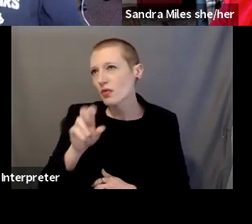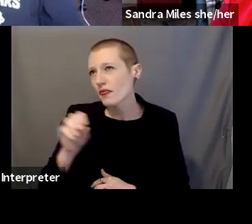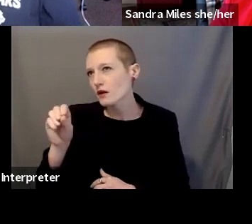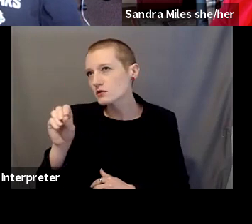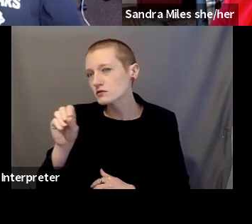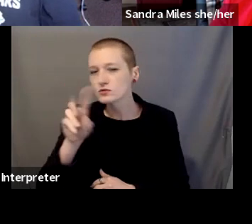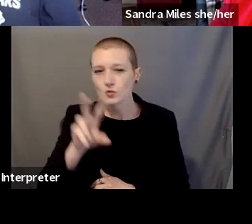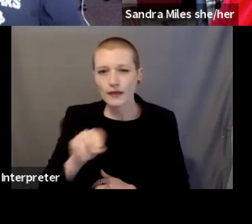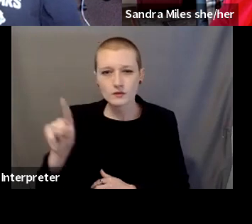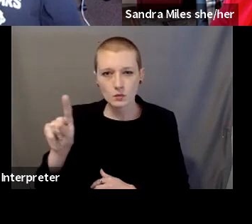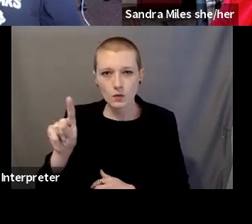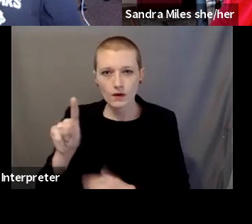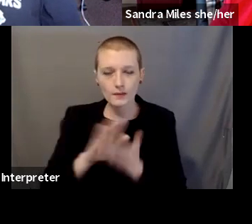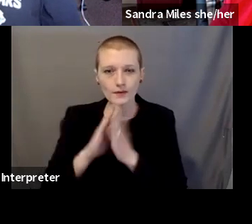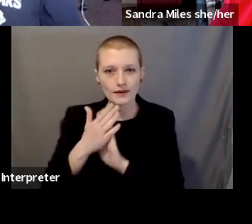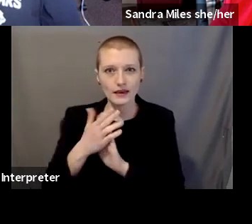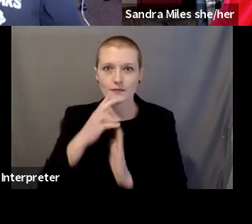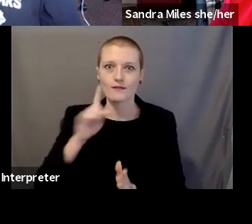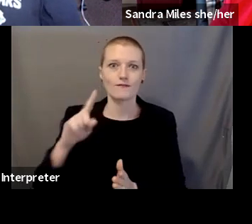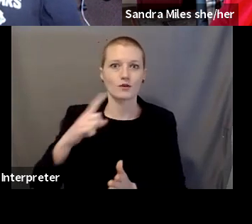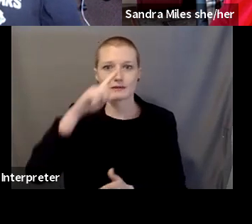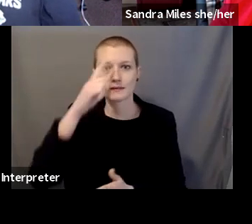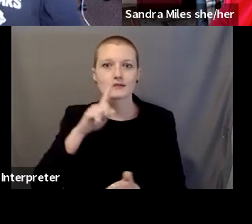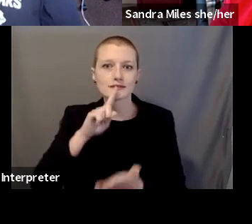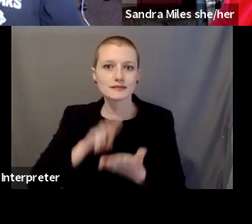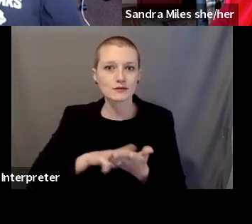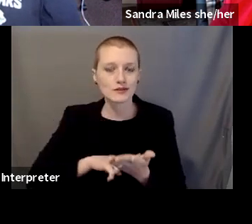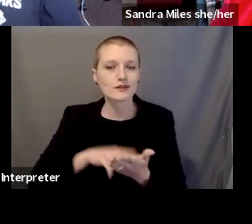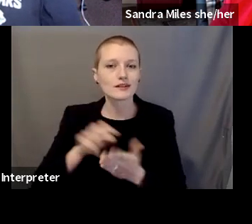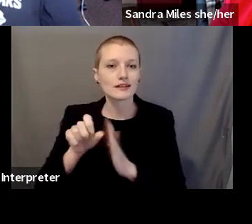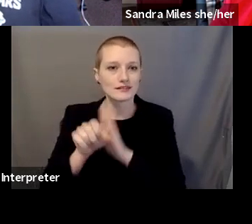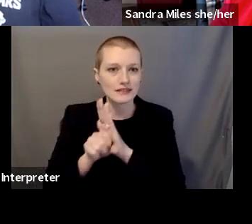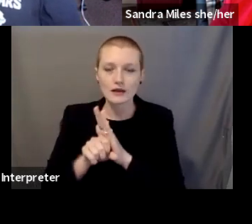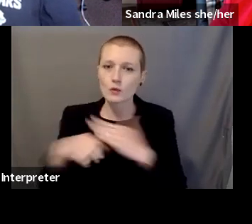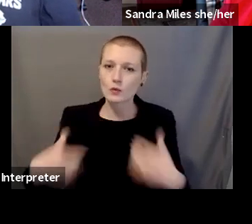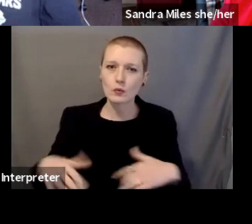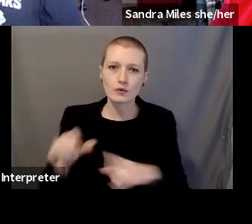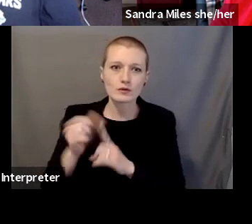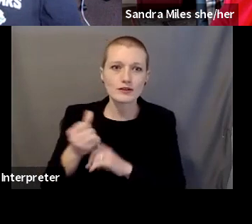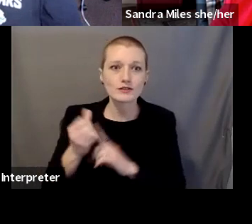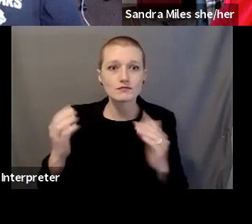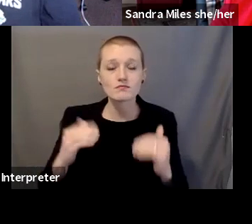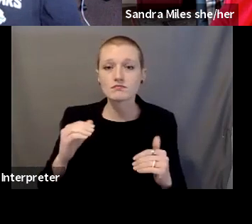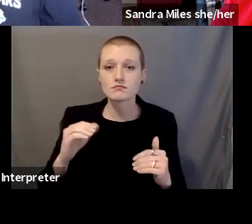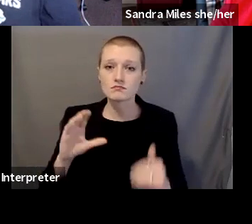such a momentous occasion from there. And, you know, not to be cliche, but Barack Obama.